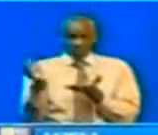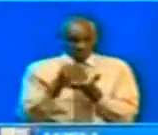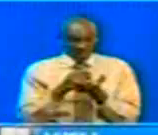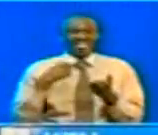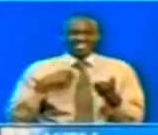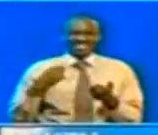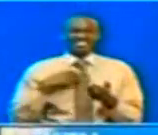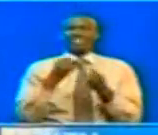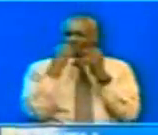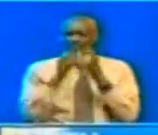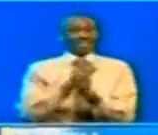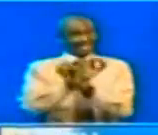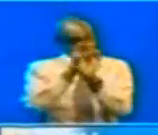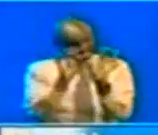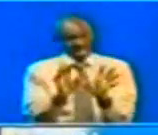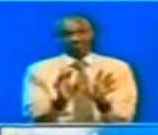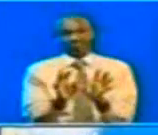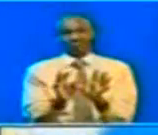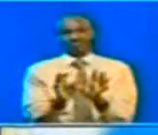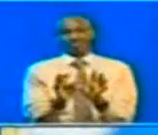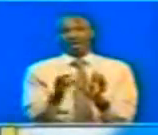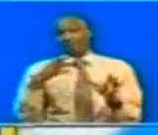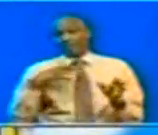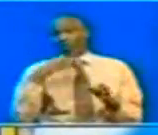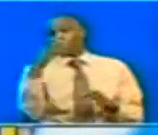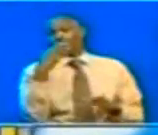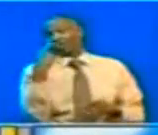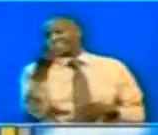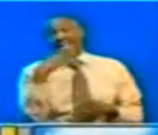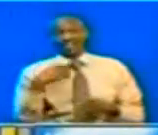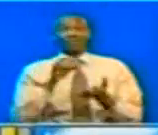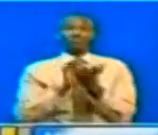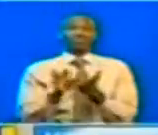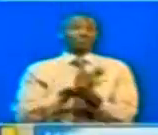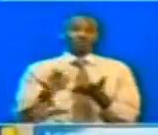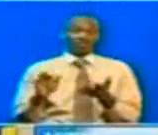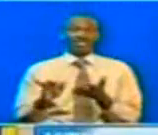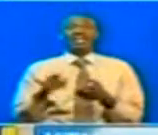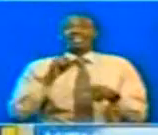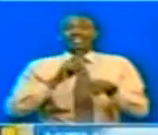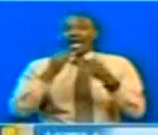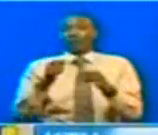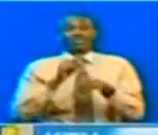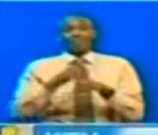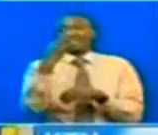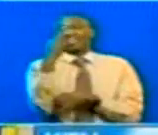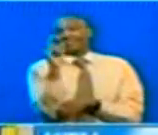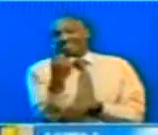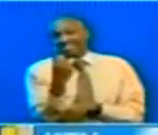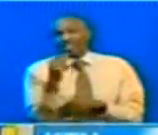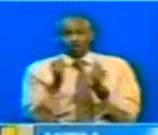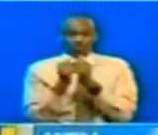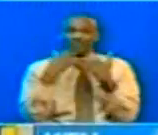who shouldn't be there, or who essentially do not exist. Yeah. So what happens after the 31st, after the exercise has